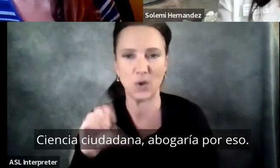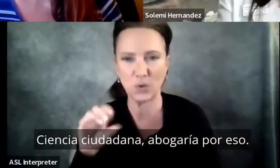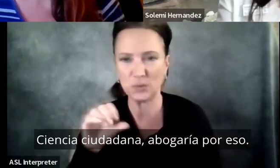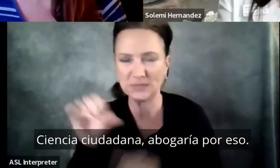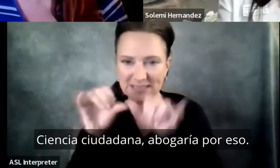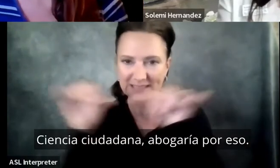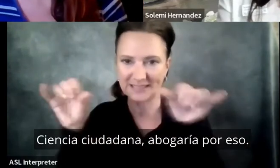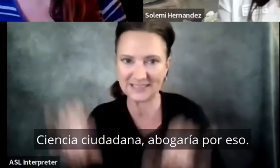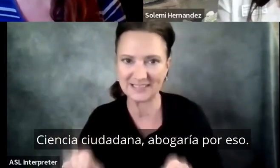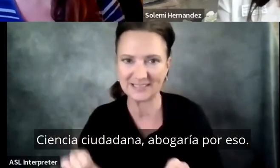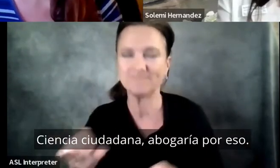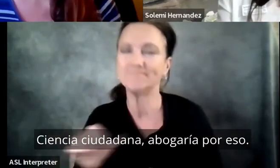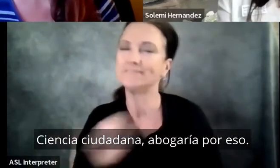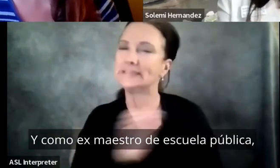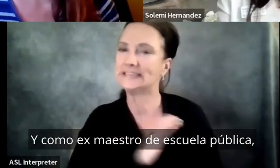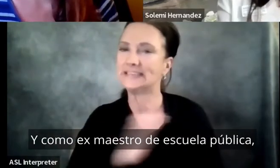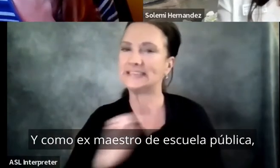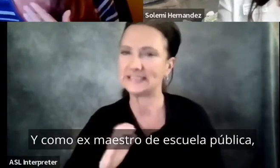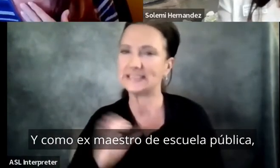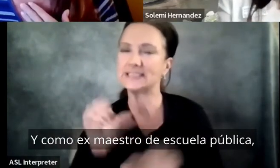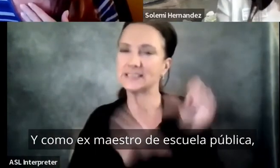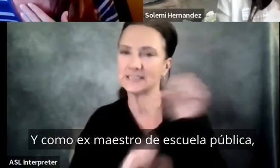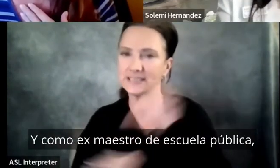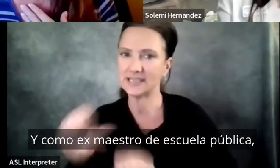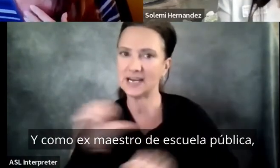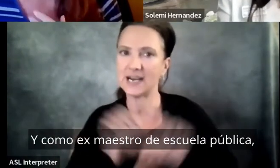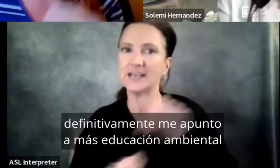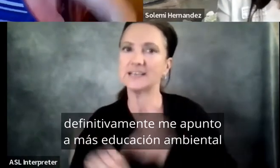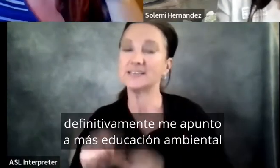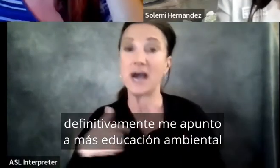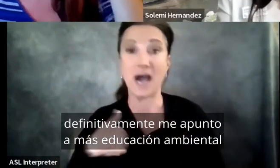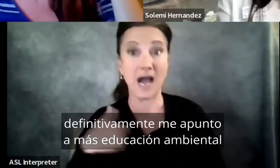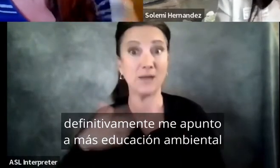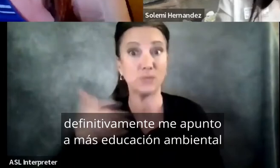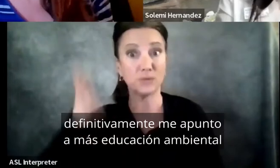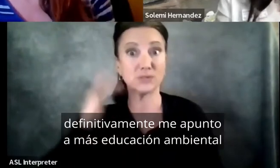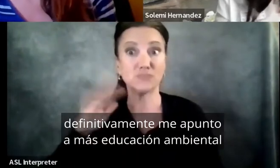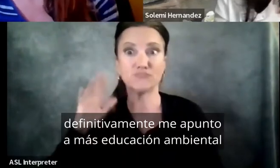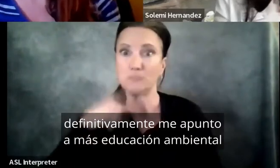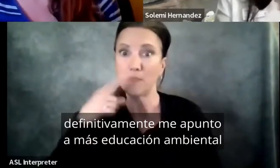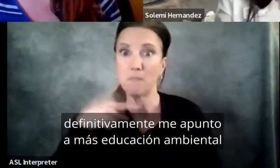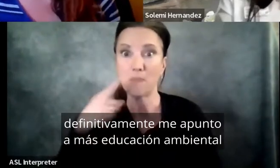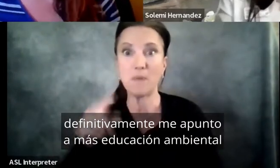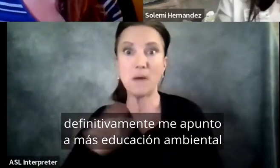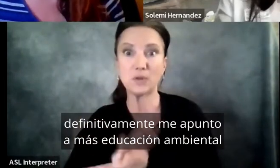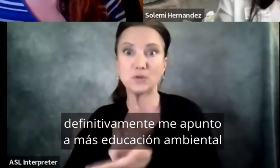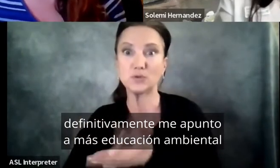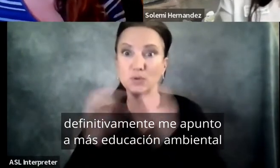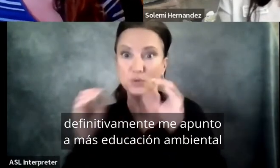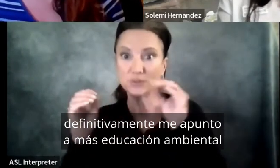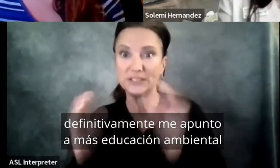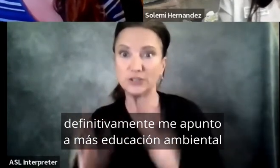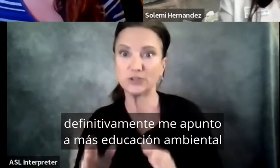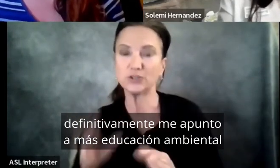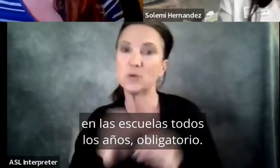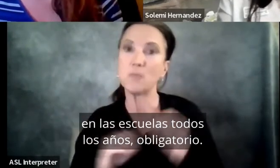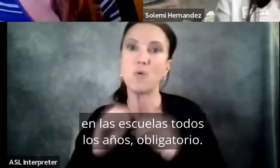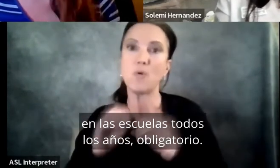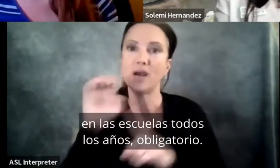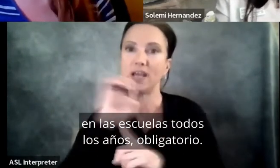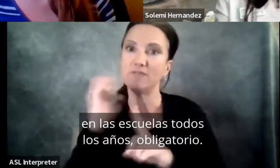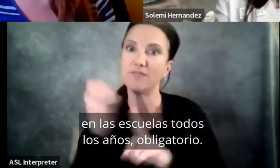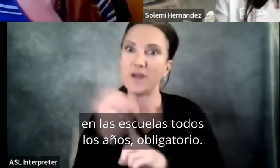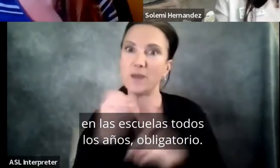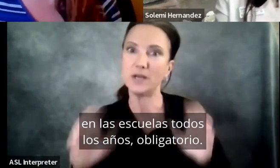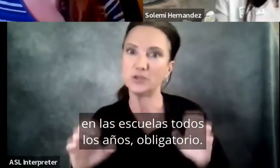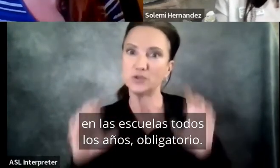that. Citizen science, I would advocate for that. And as a former public school teacher, I'm definitely in for more environmental education in